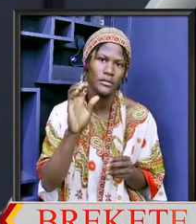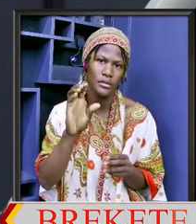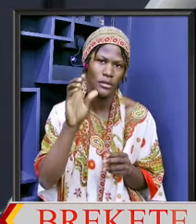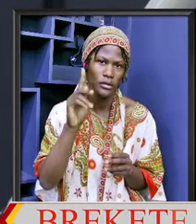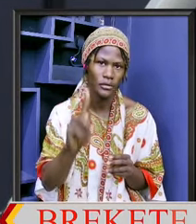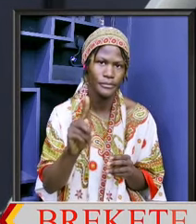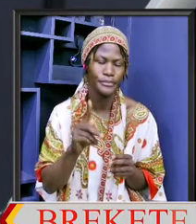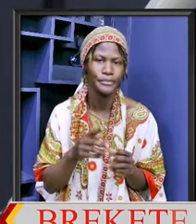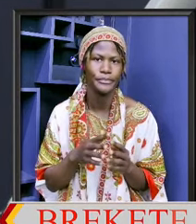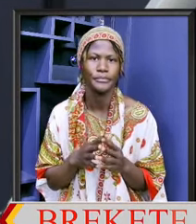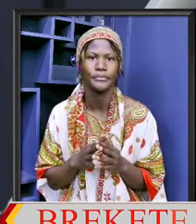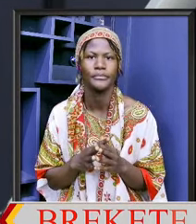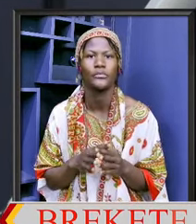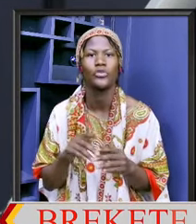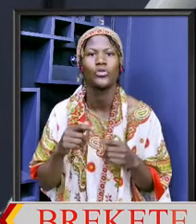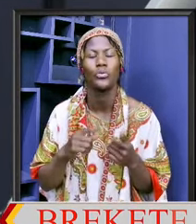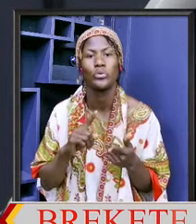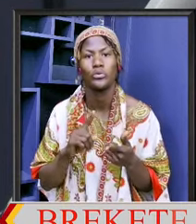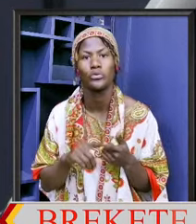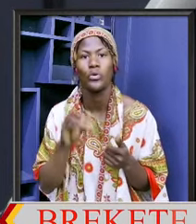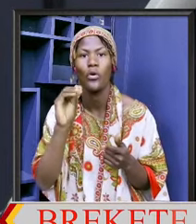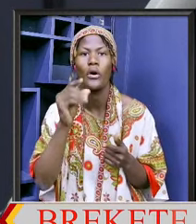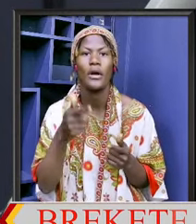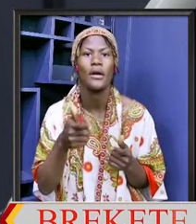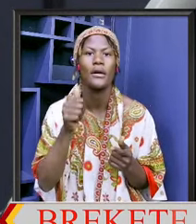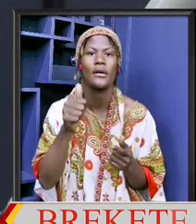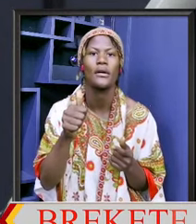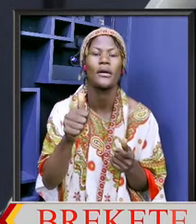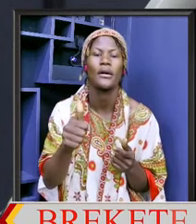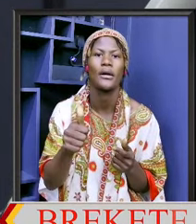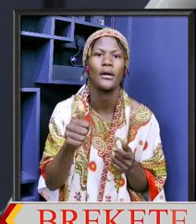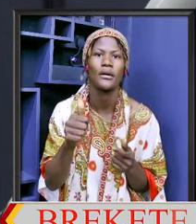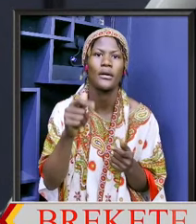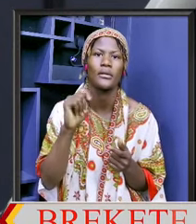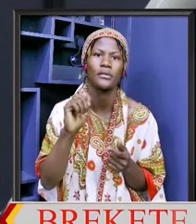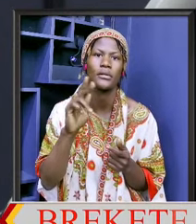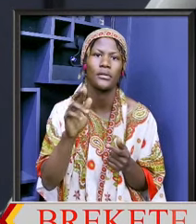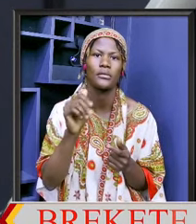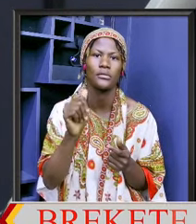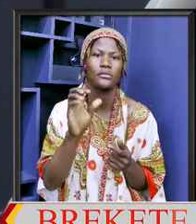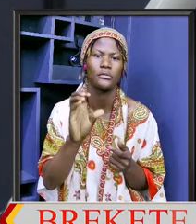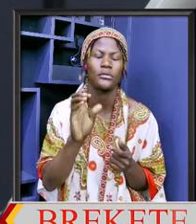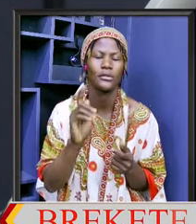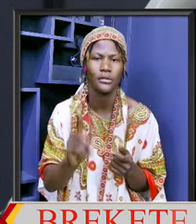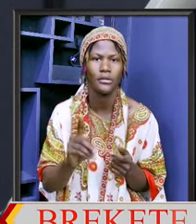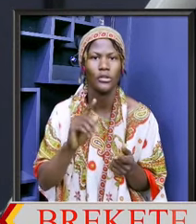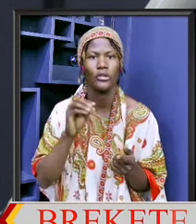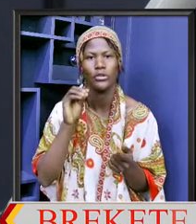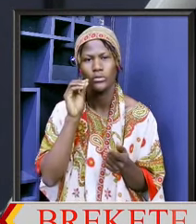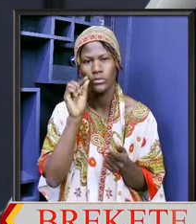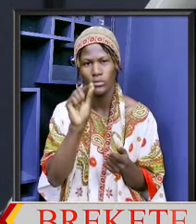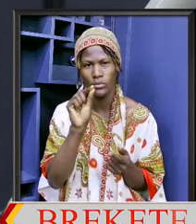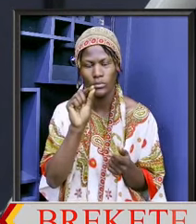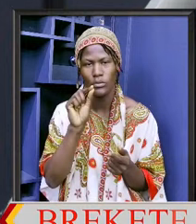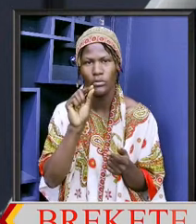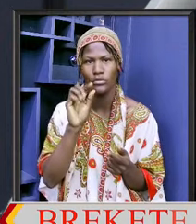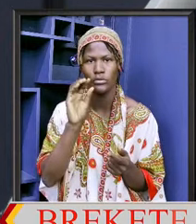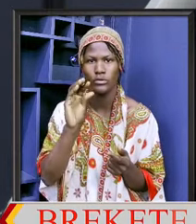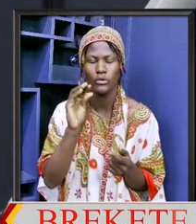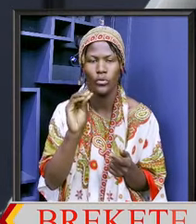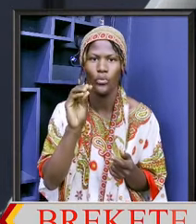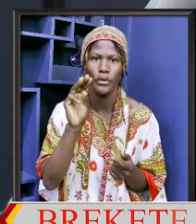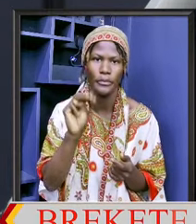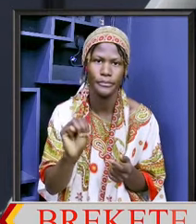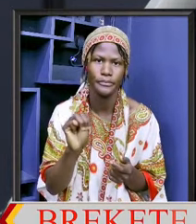go to OgaTrack.com. You go see Richard. If you go either App Store or Google Store, Play Store, you go see Oga Track. Now there